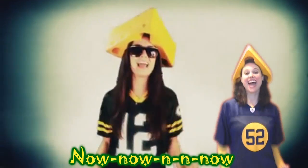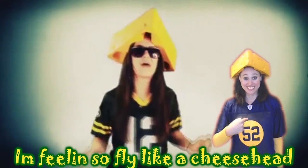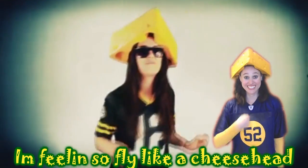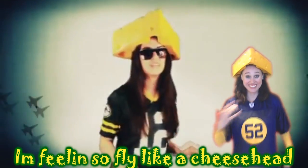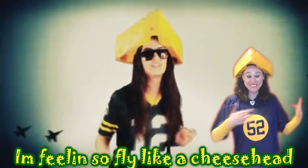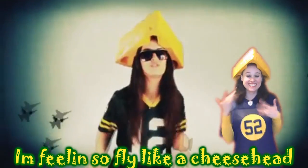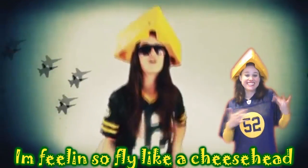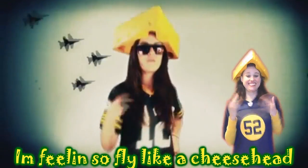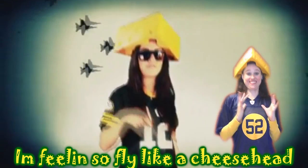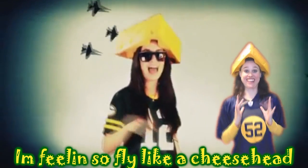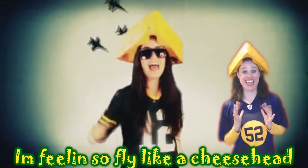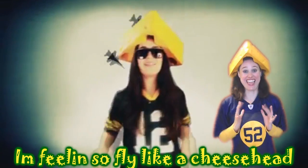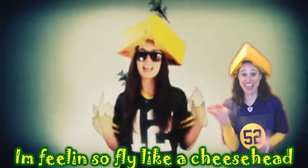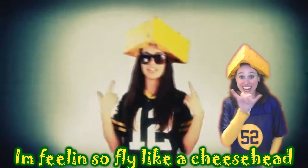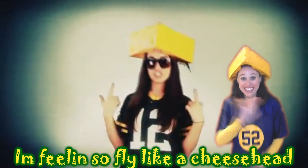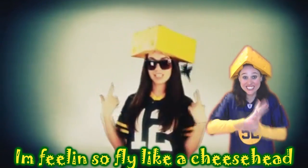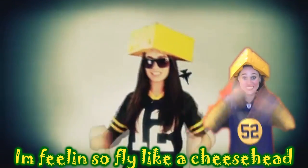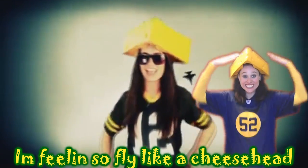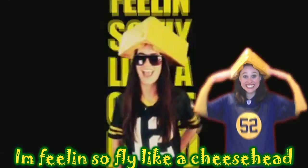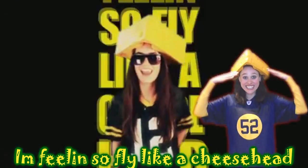nah, nah, nah, now I'm feeling so fly.